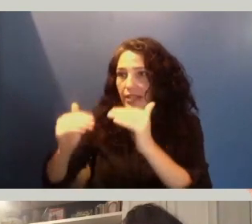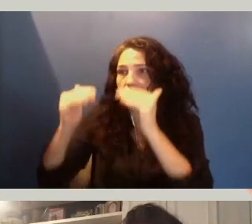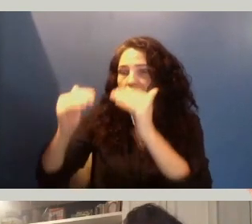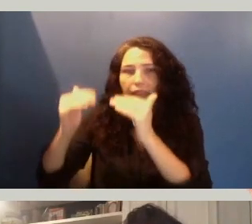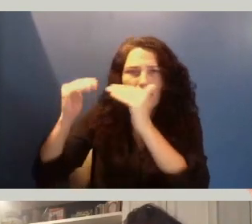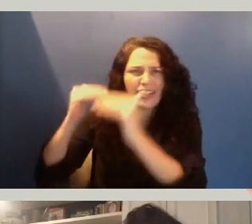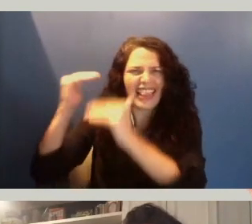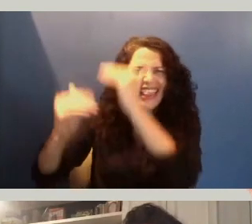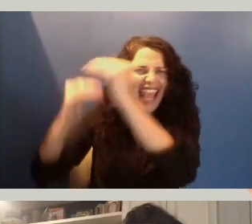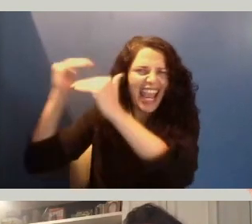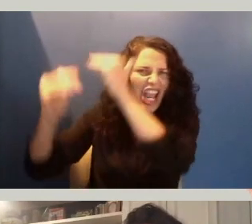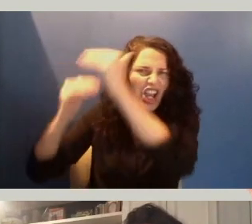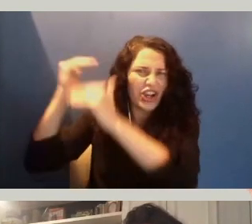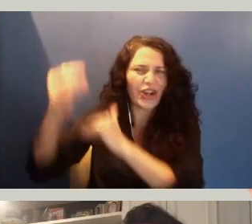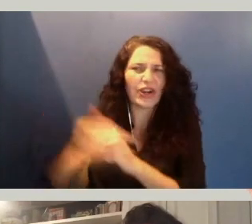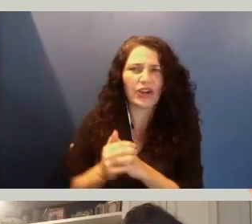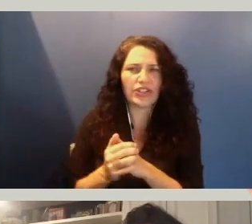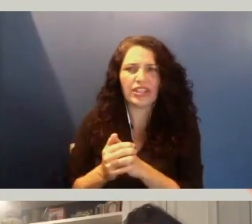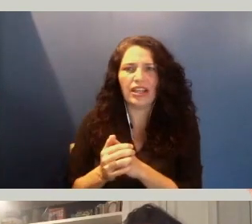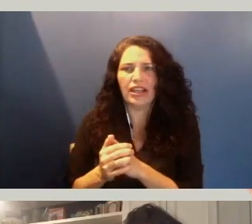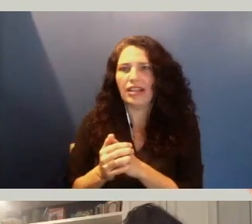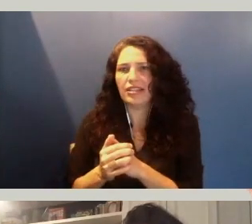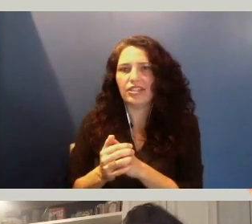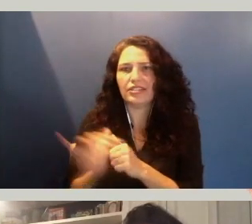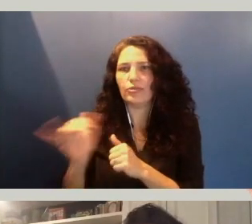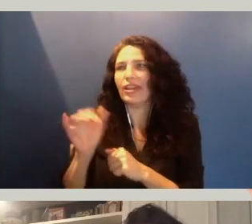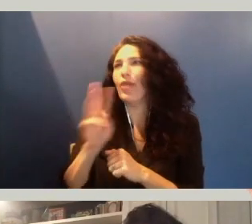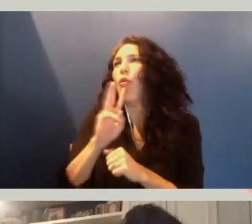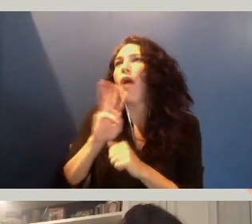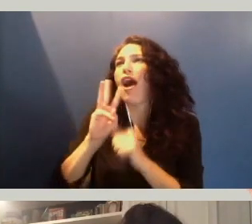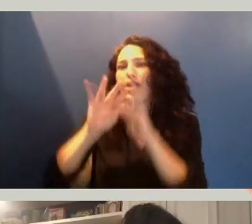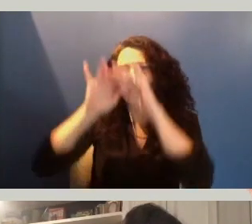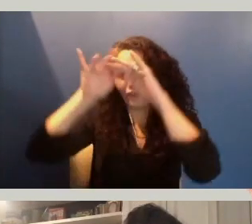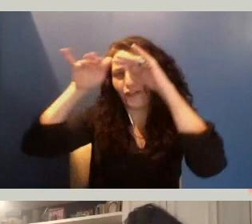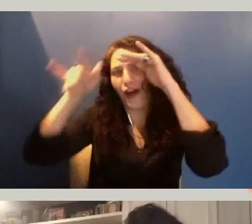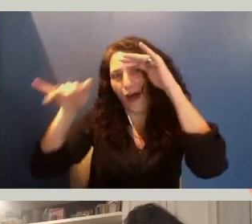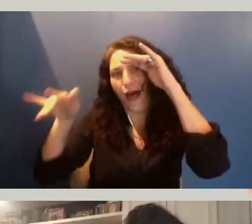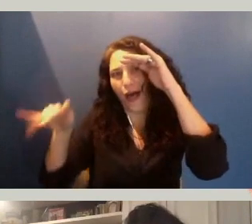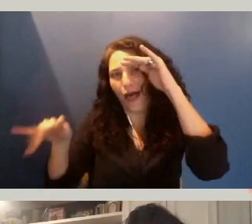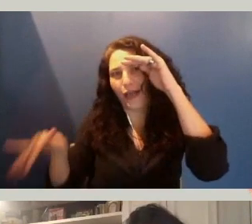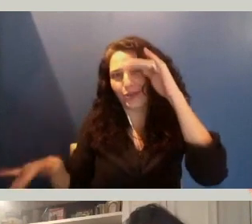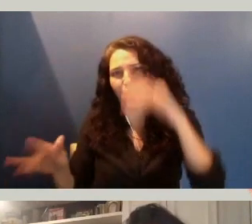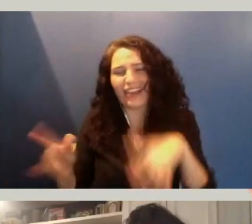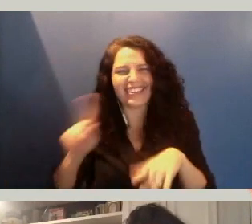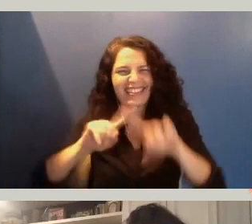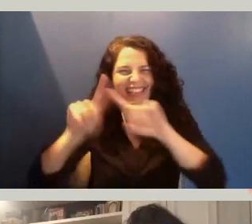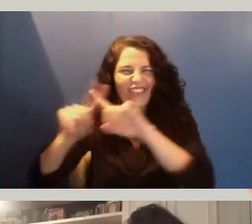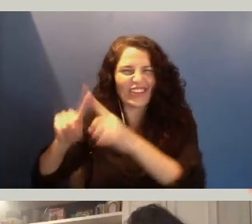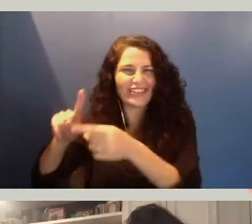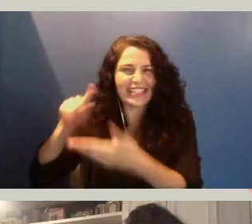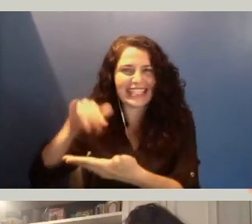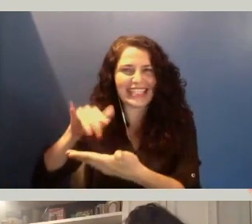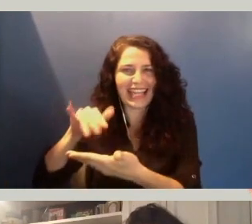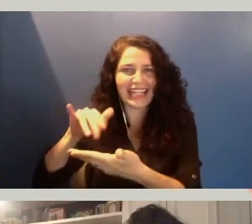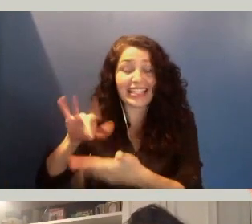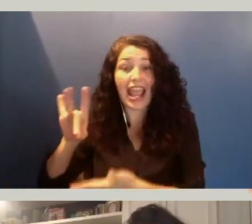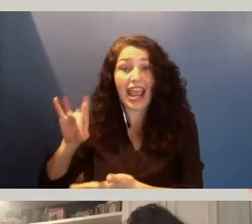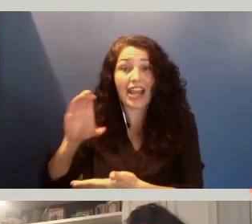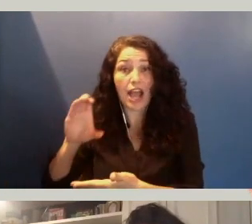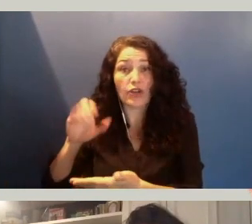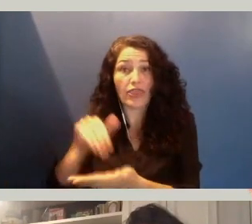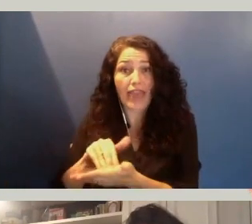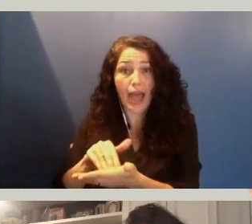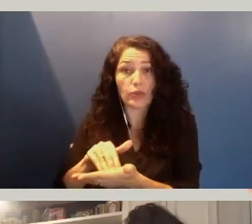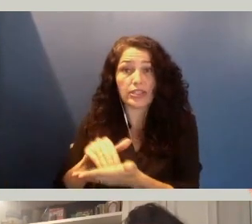area, you know, how waterfalls really work in different case studies. If you have a $800,000 sale